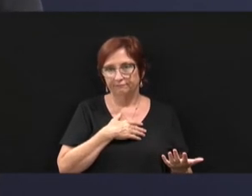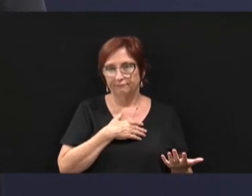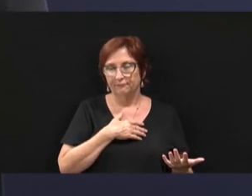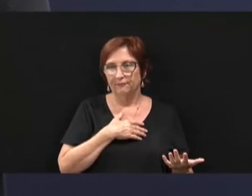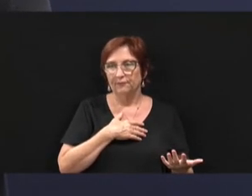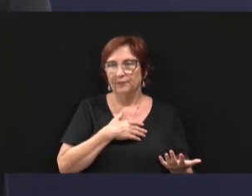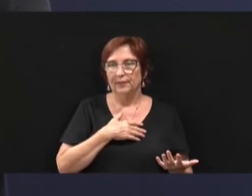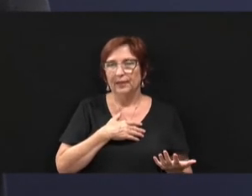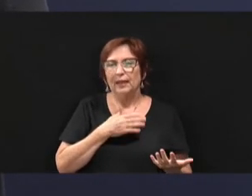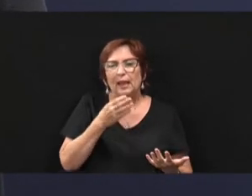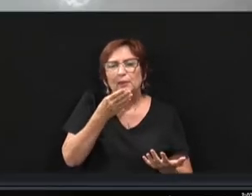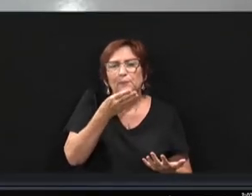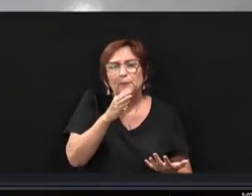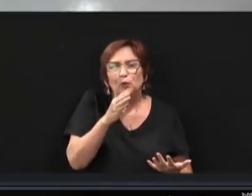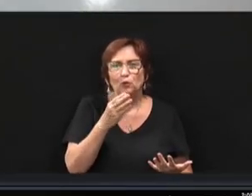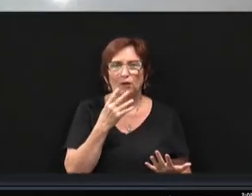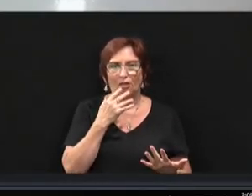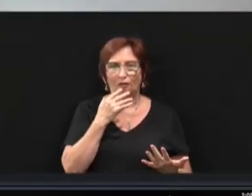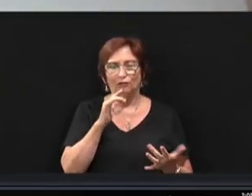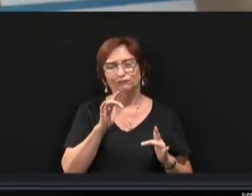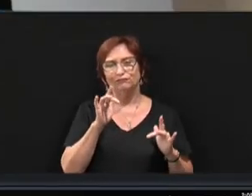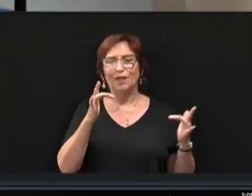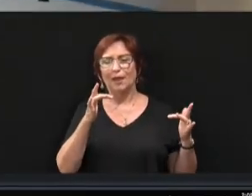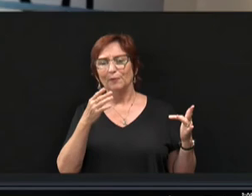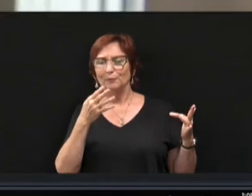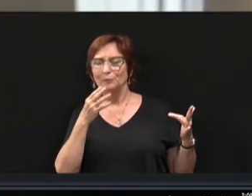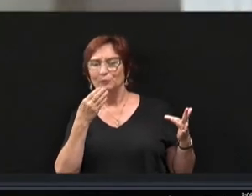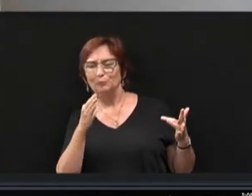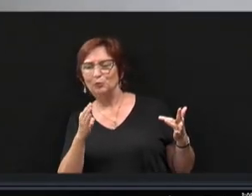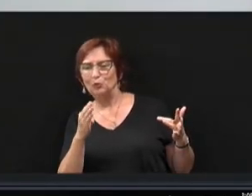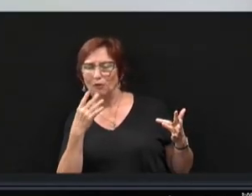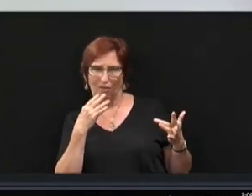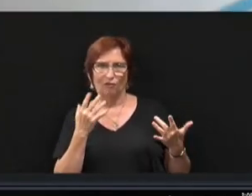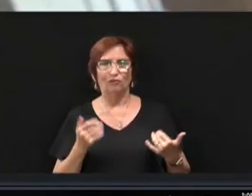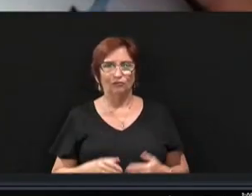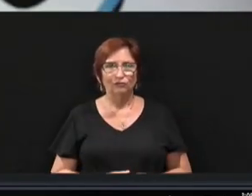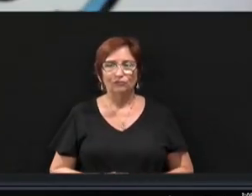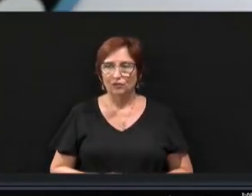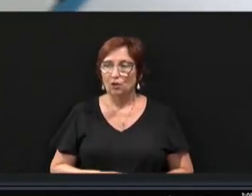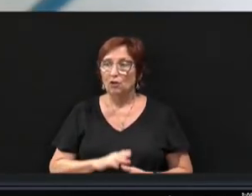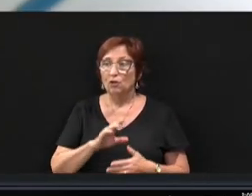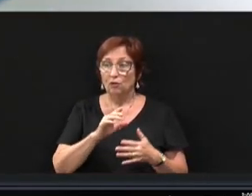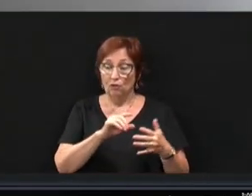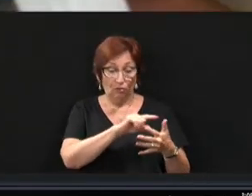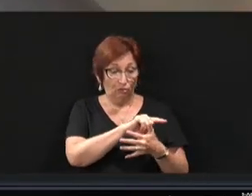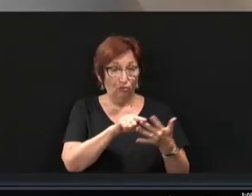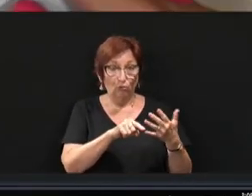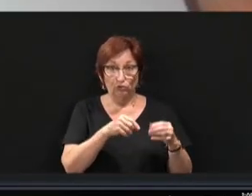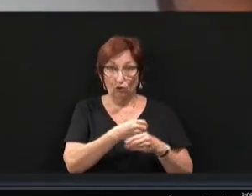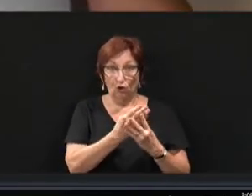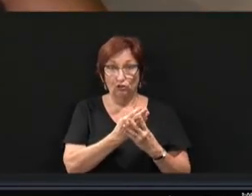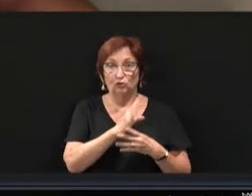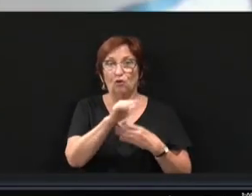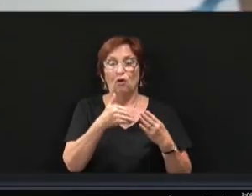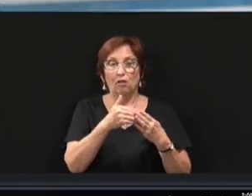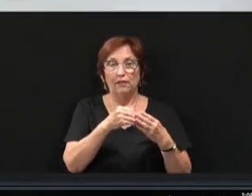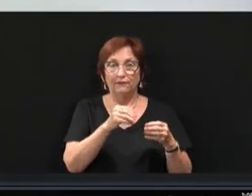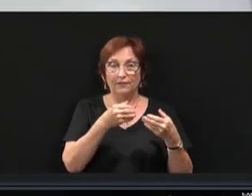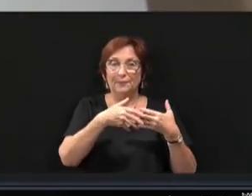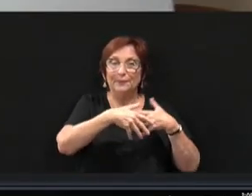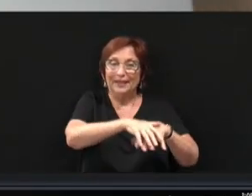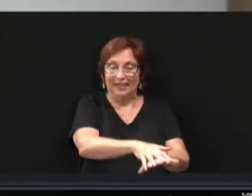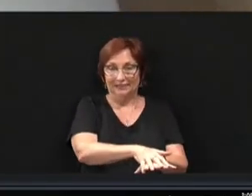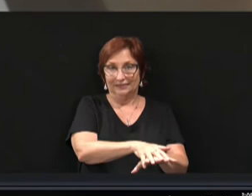periwinkle color, I would say, kind of bluish. Those are all the blends that you're going to need.